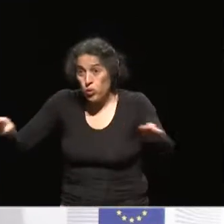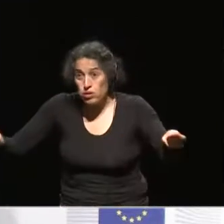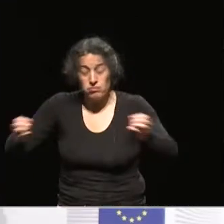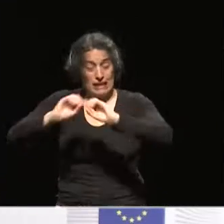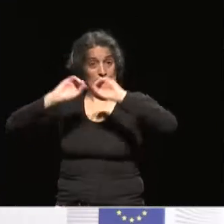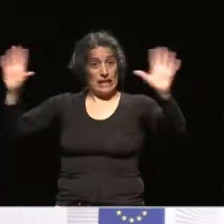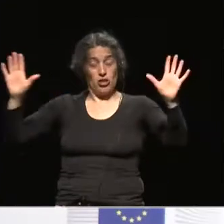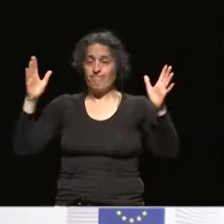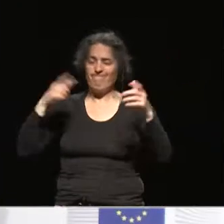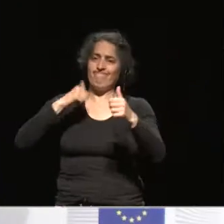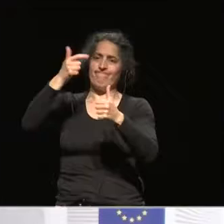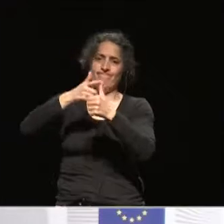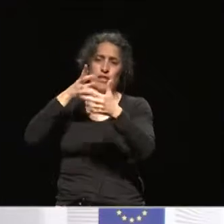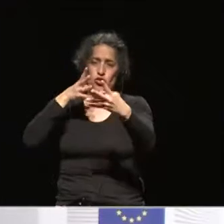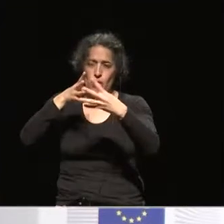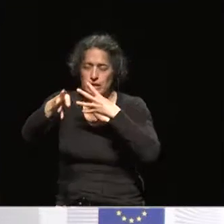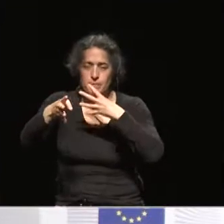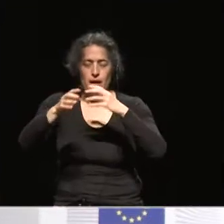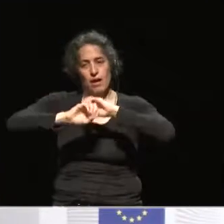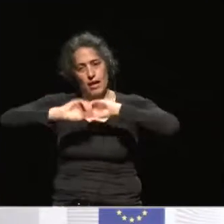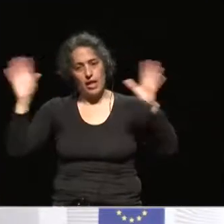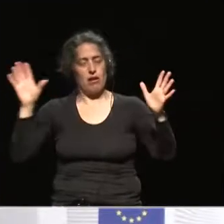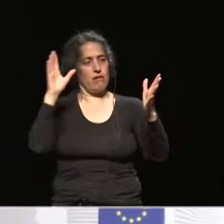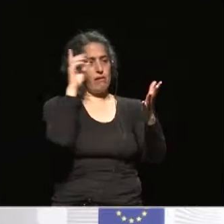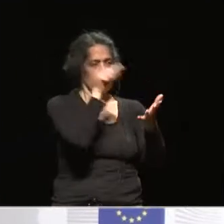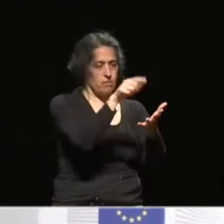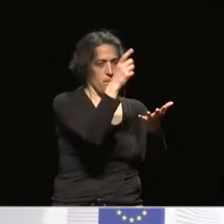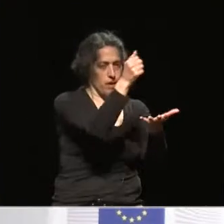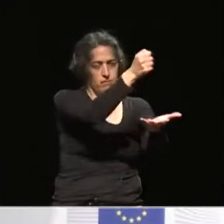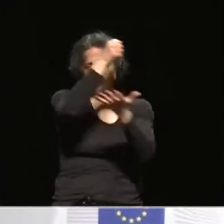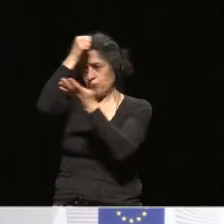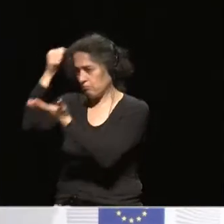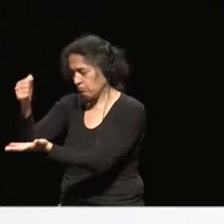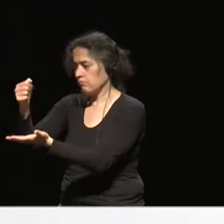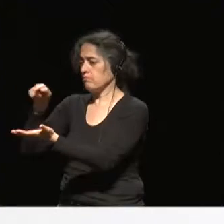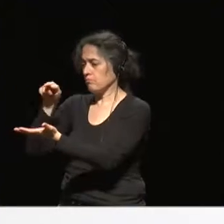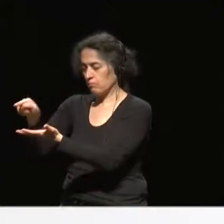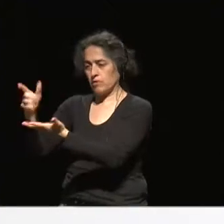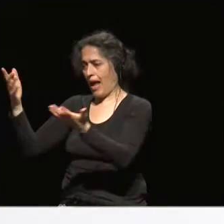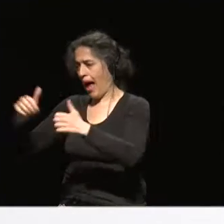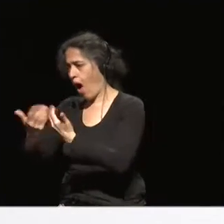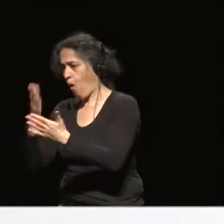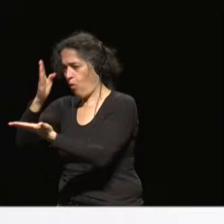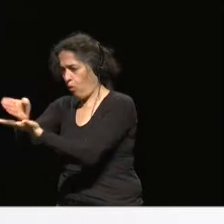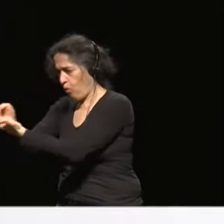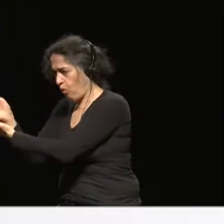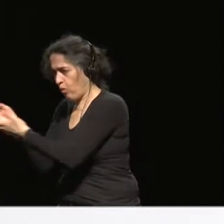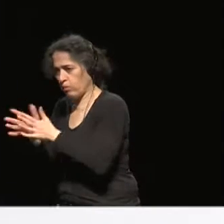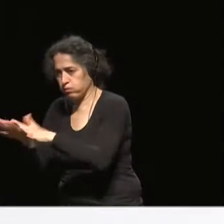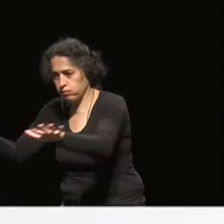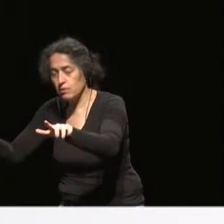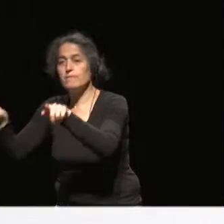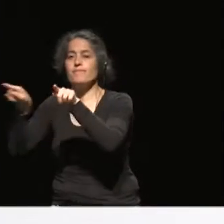this. And I think the work that Mariama does with transparency, for example, in the Maldives or many other civil society organizations are